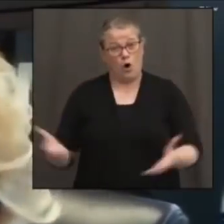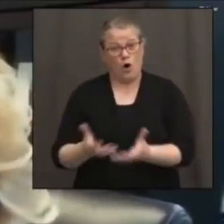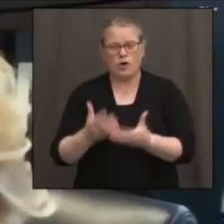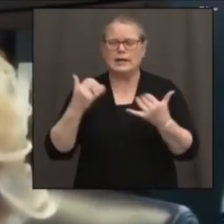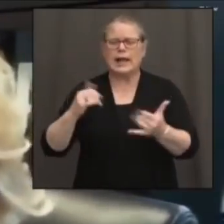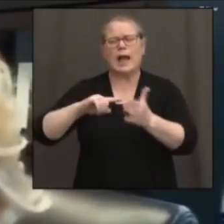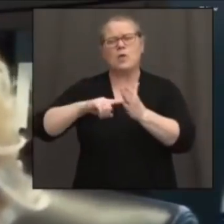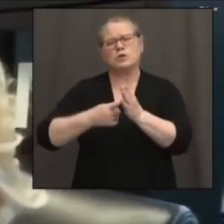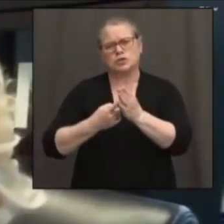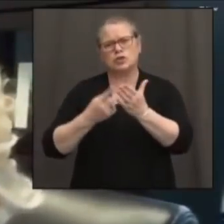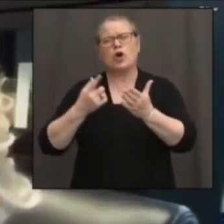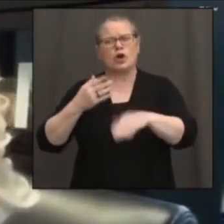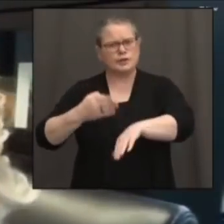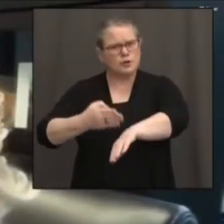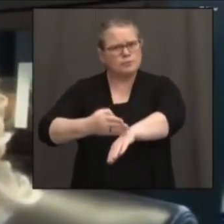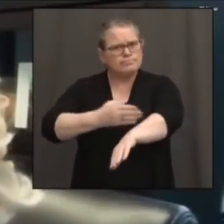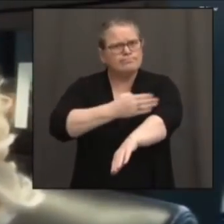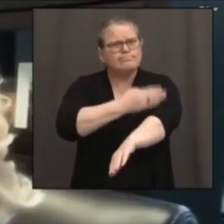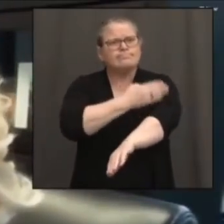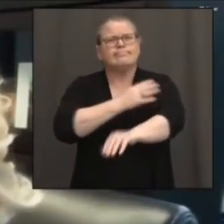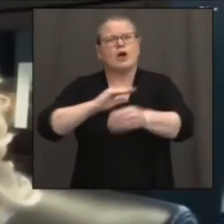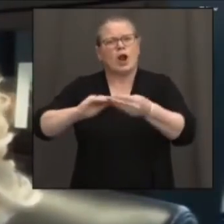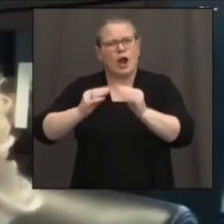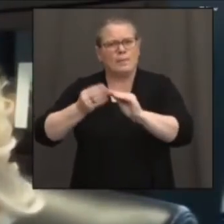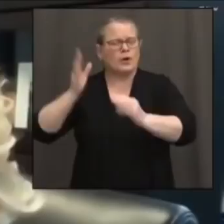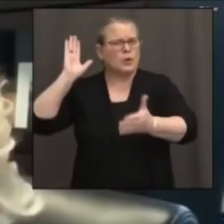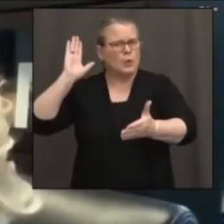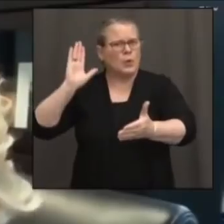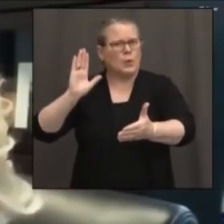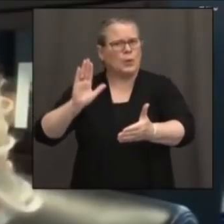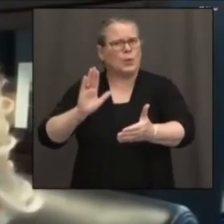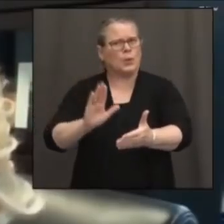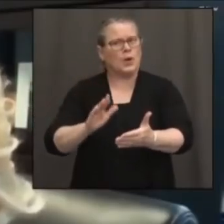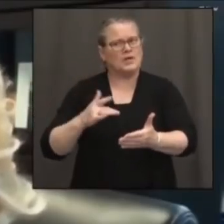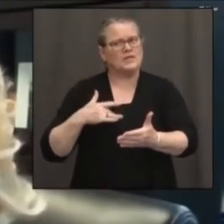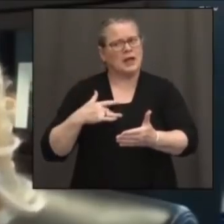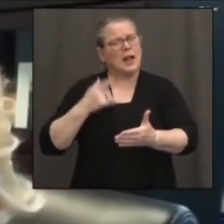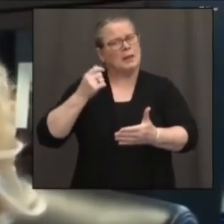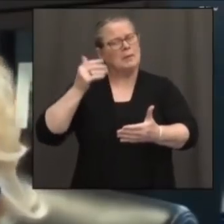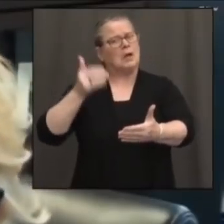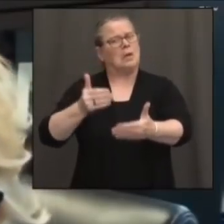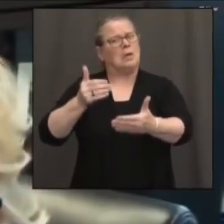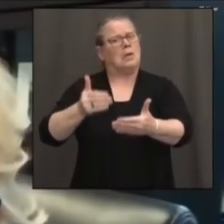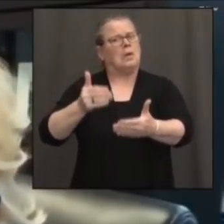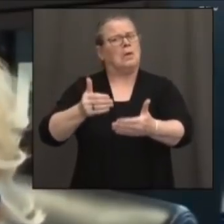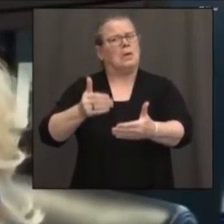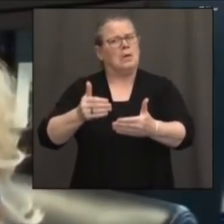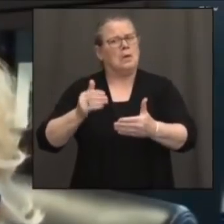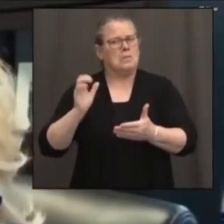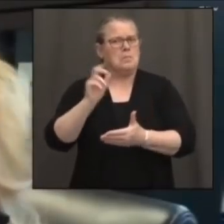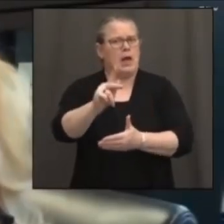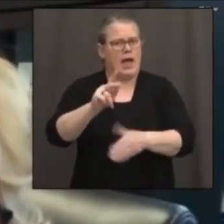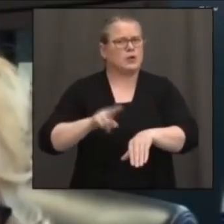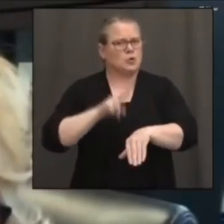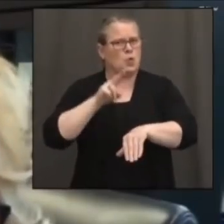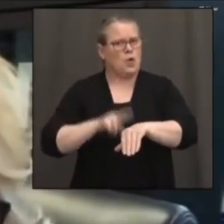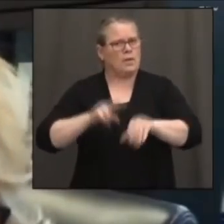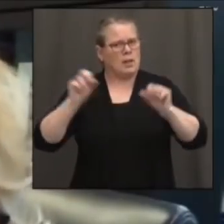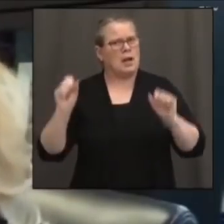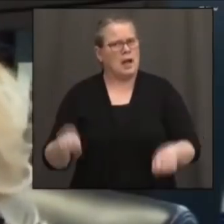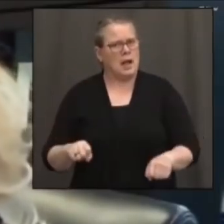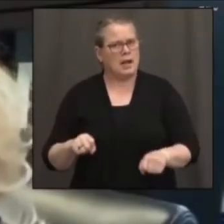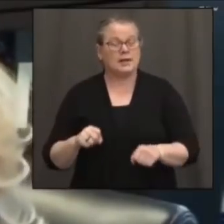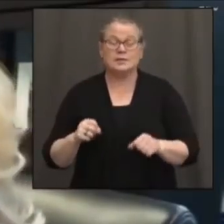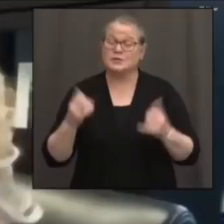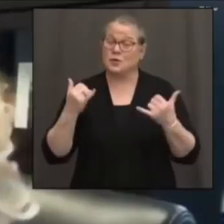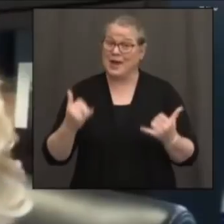with this great news of all the statistics, we really need to start focusing on people's mental health and substance